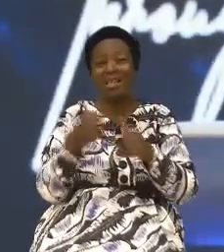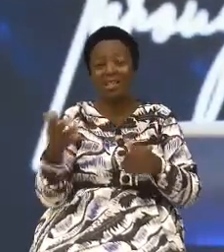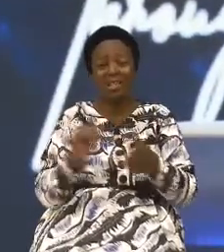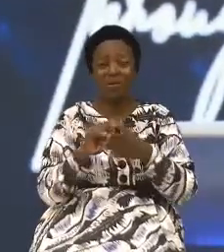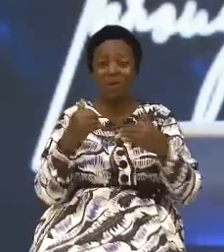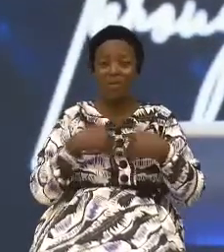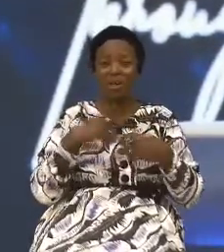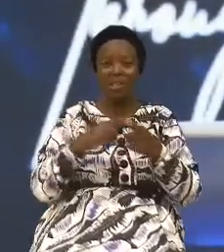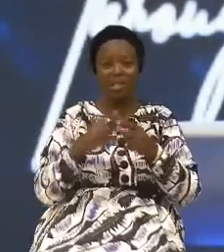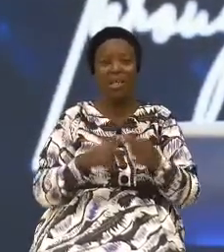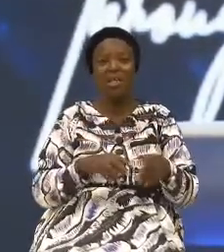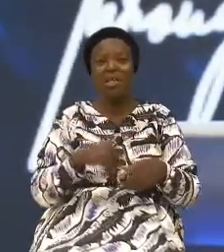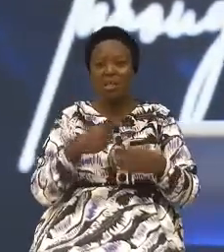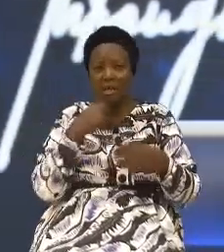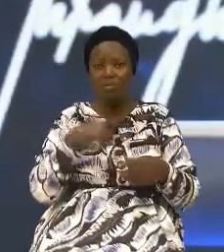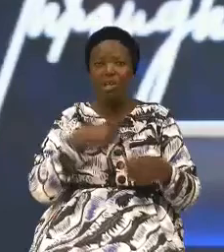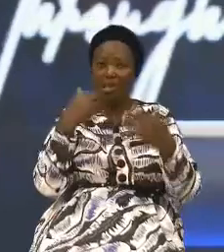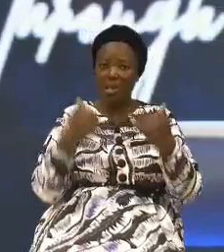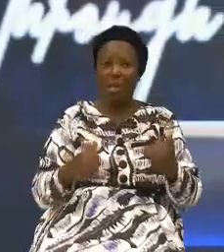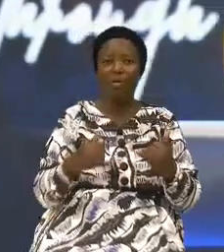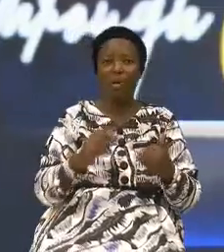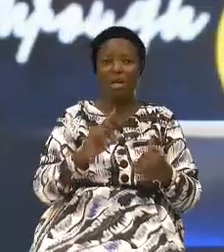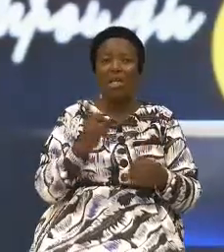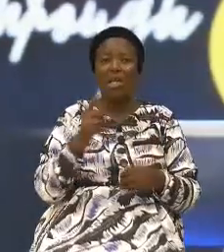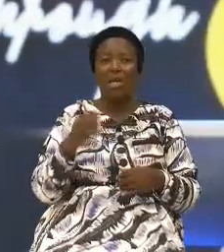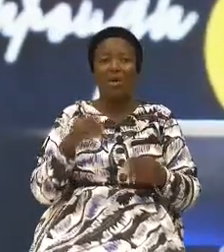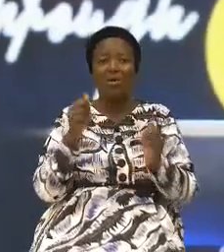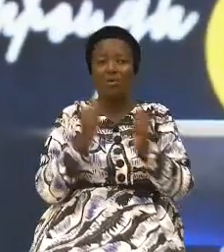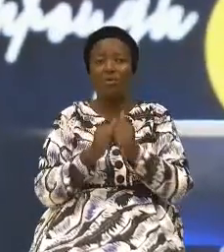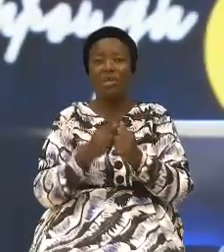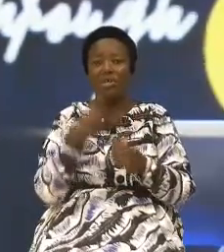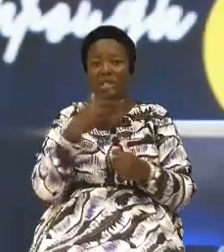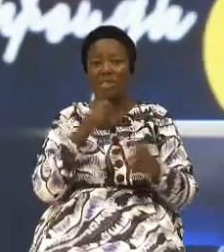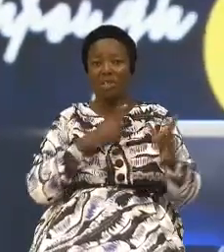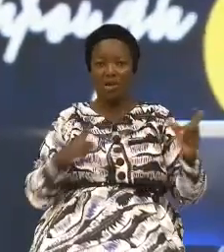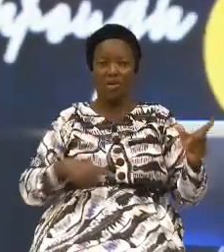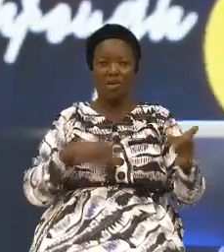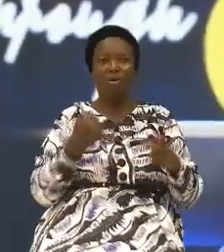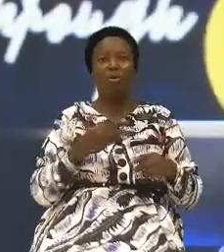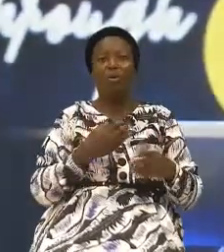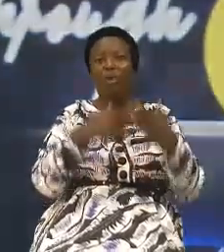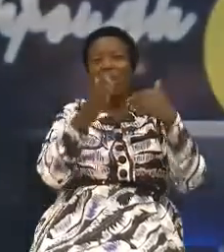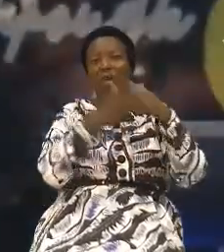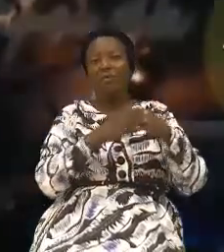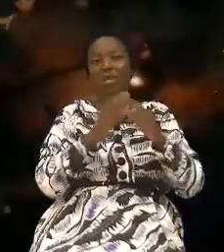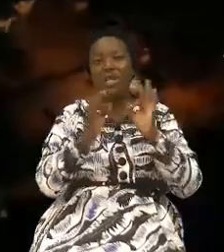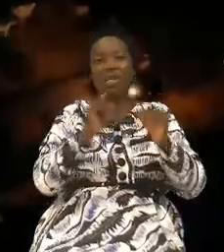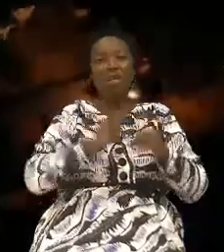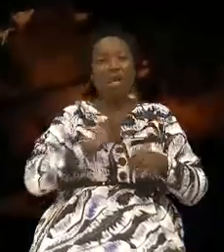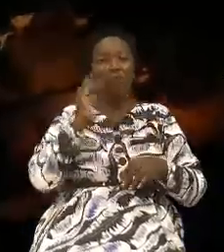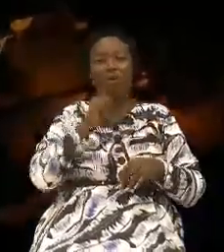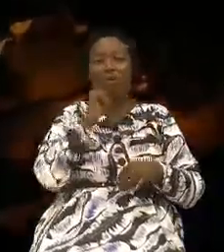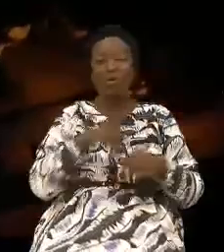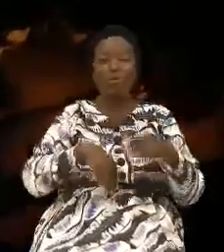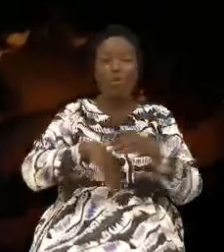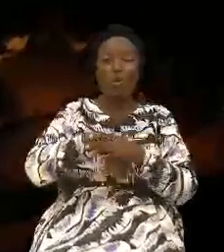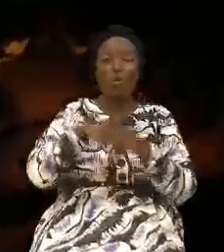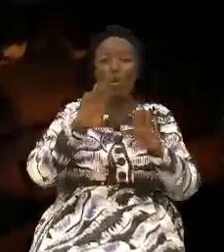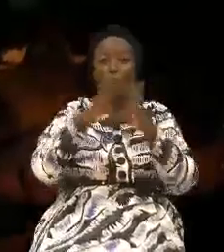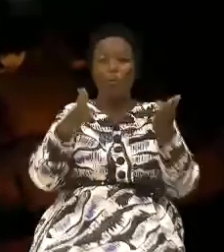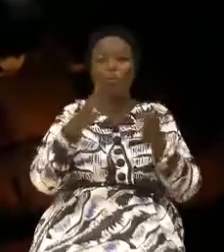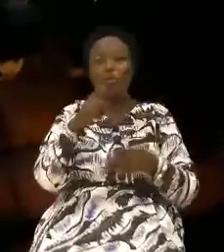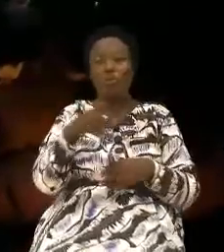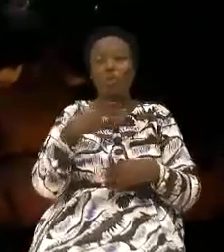now herewith, says the Lord of hosts, if I will not open you the windows of